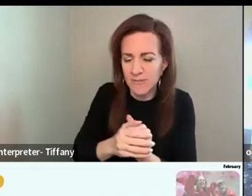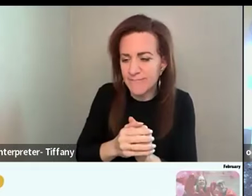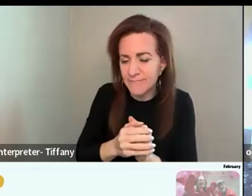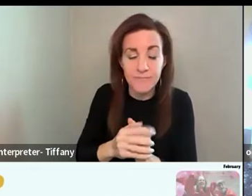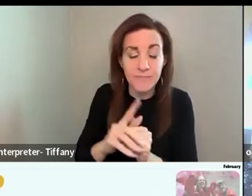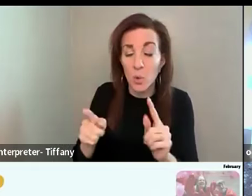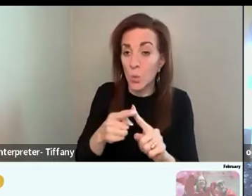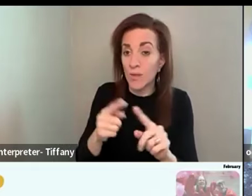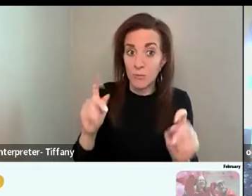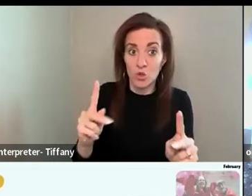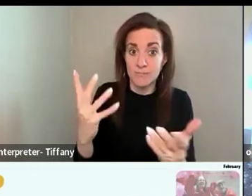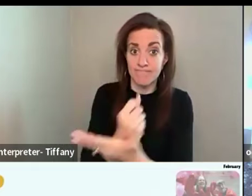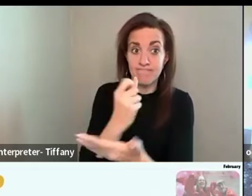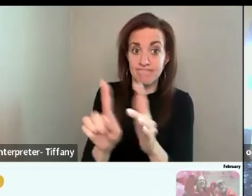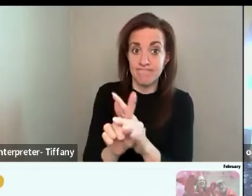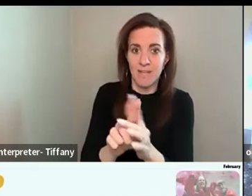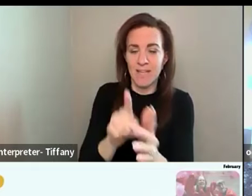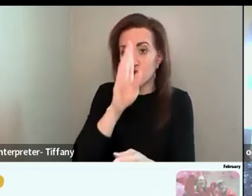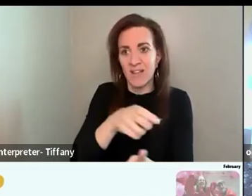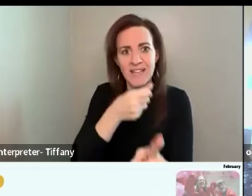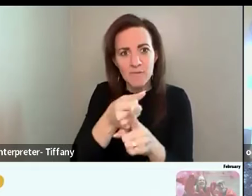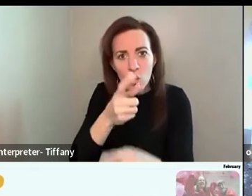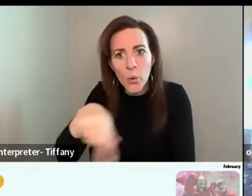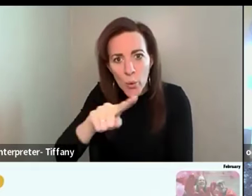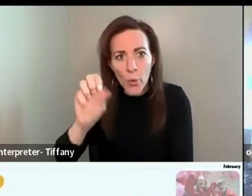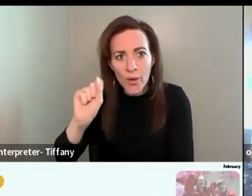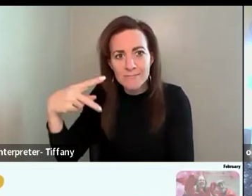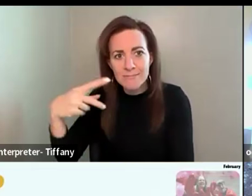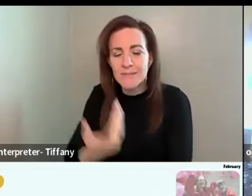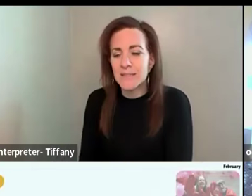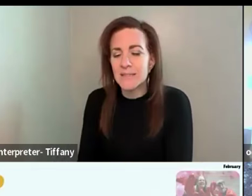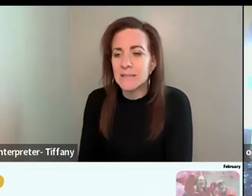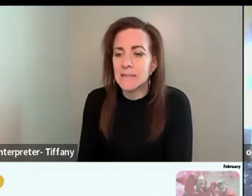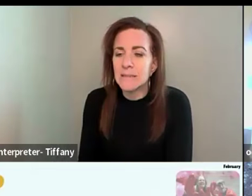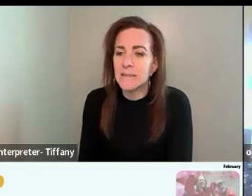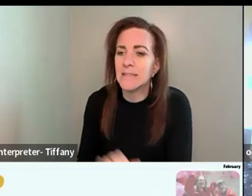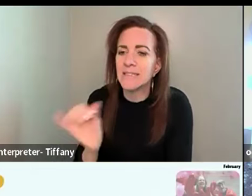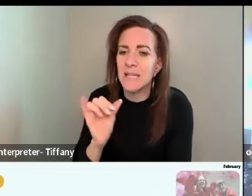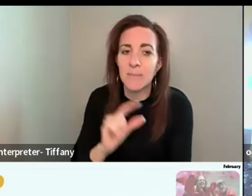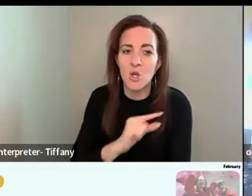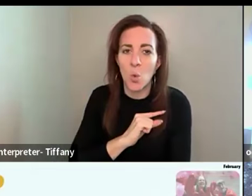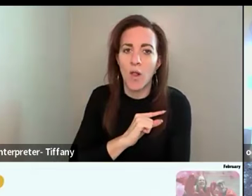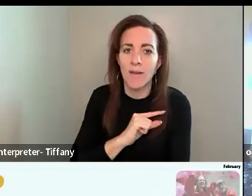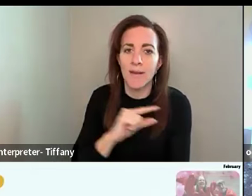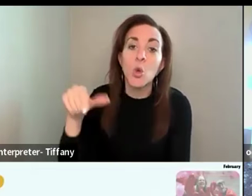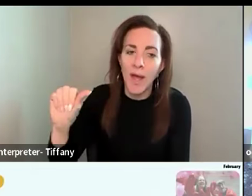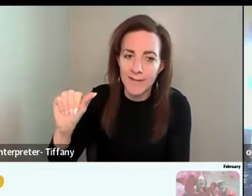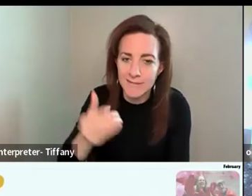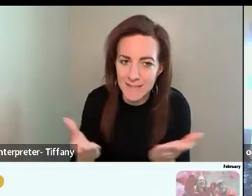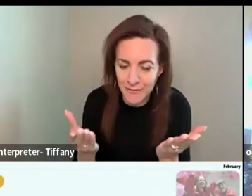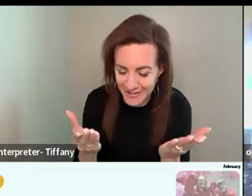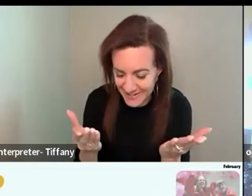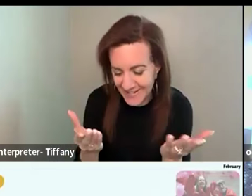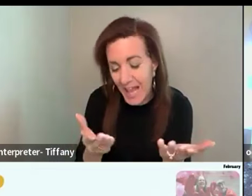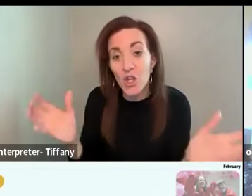are opportunities, these things are directly impactful to you as service providers. Much like the quality assurance stuff, I just encourage